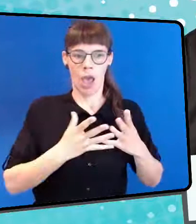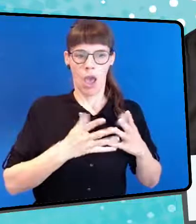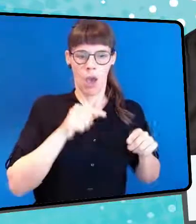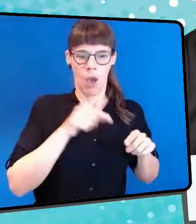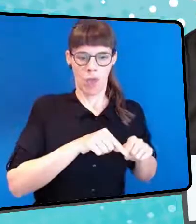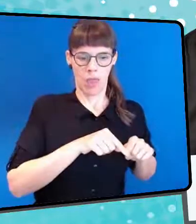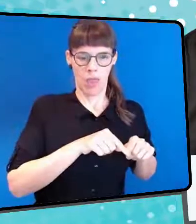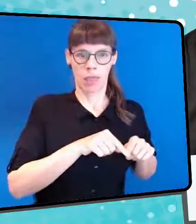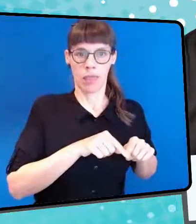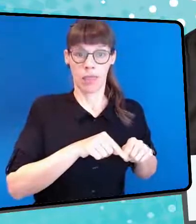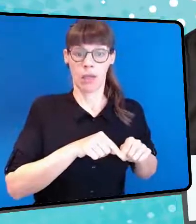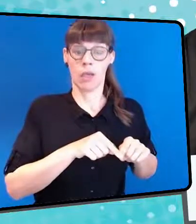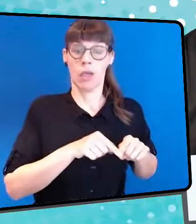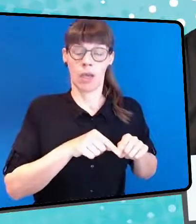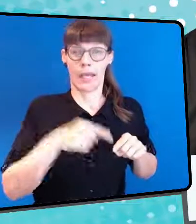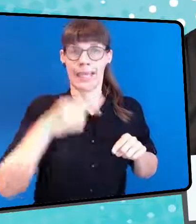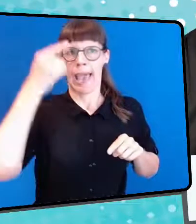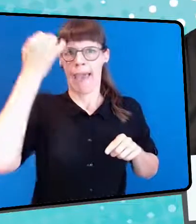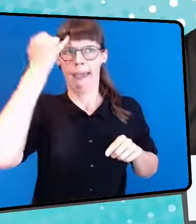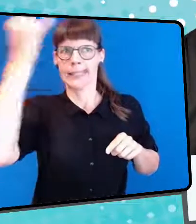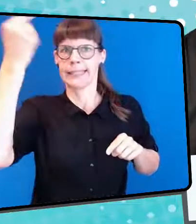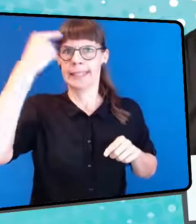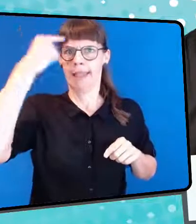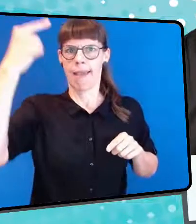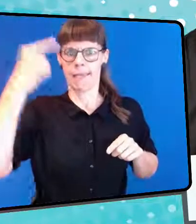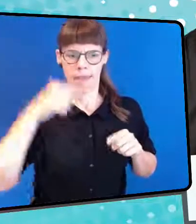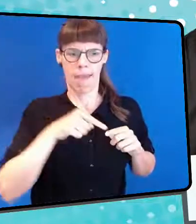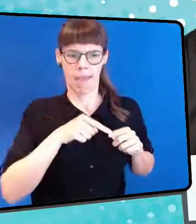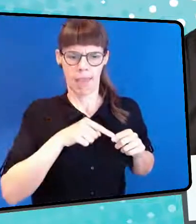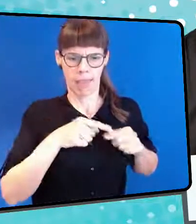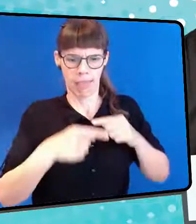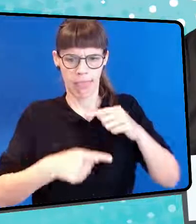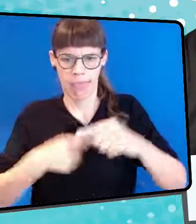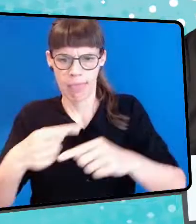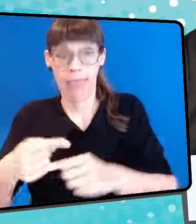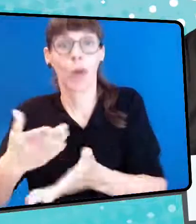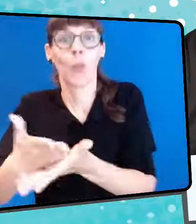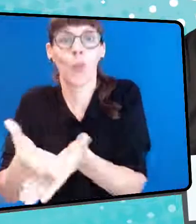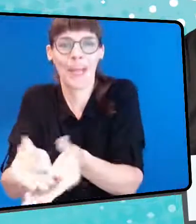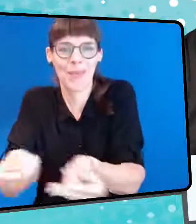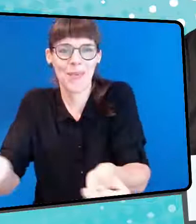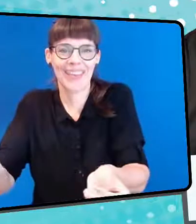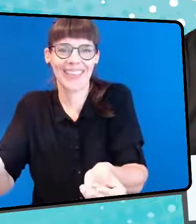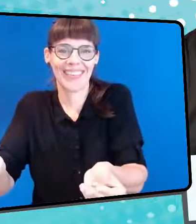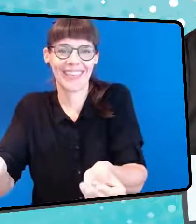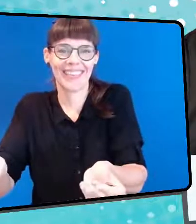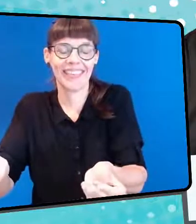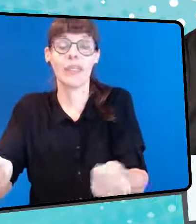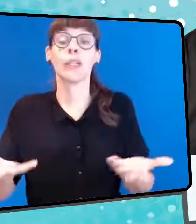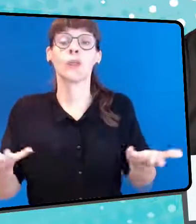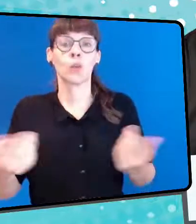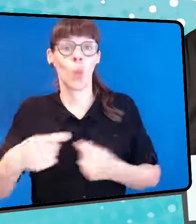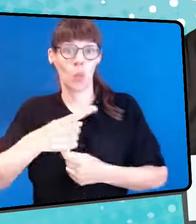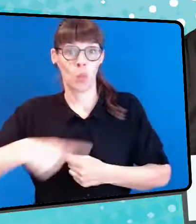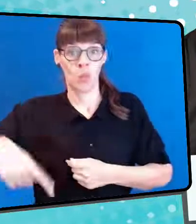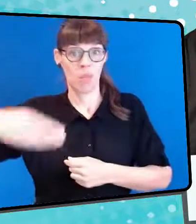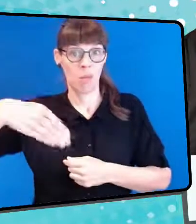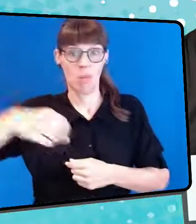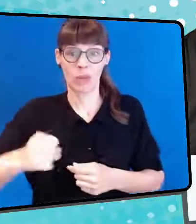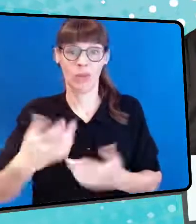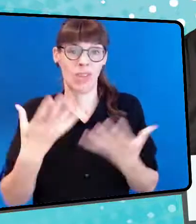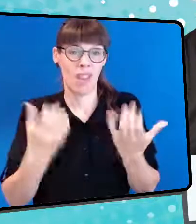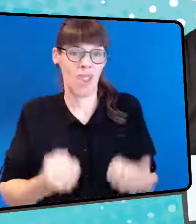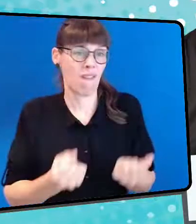production. Right, and so Microsoft as a company is quite interesting because we span the entire spectrum from sort of TRL1.